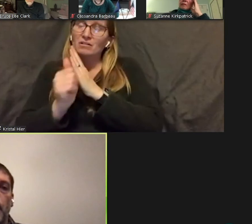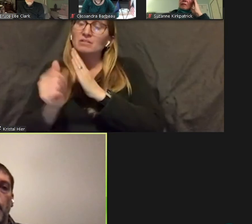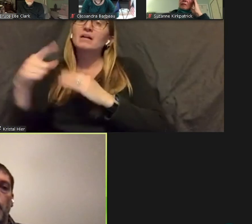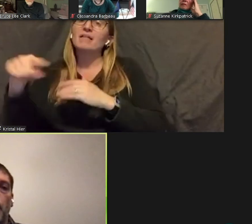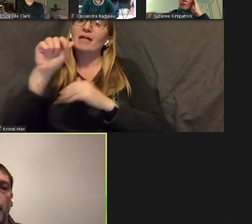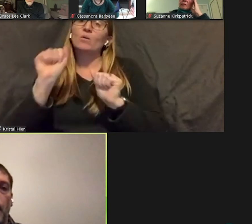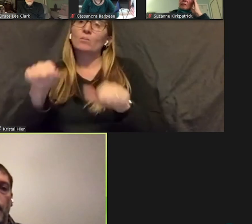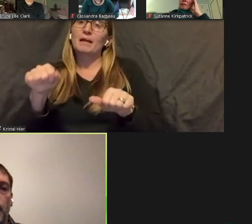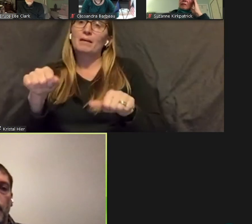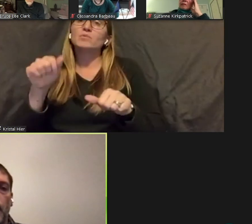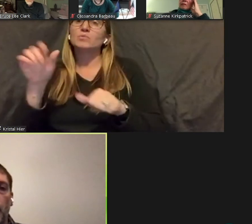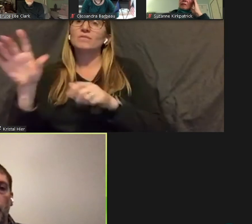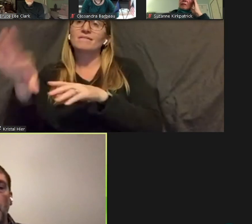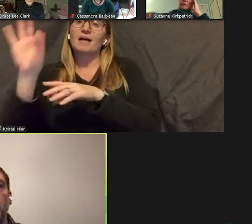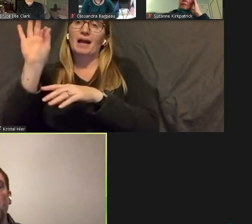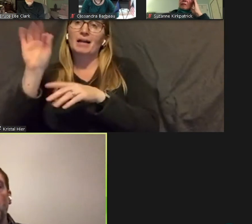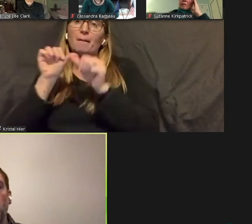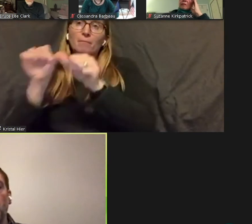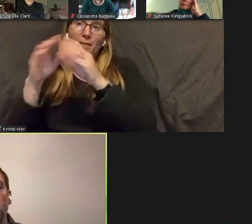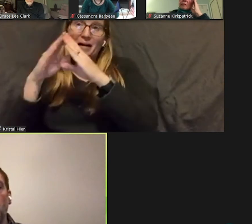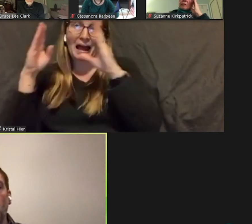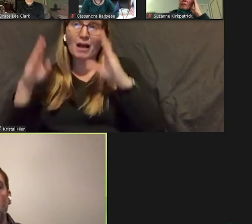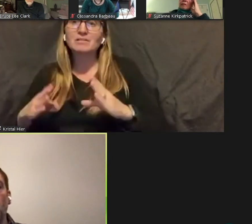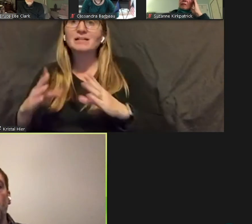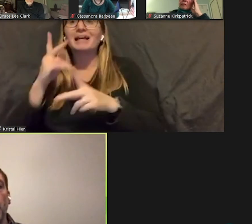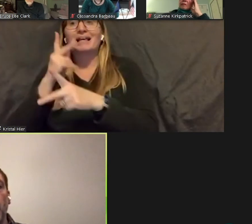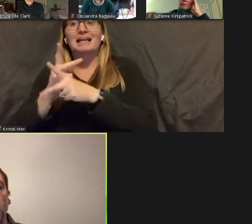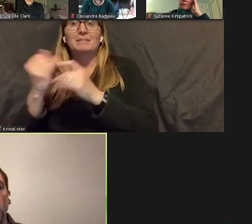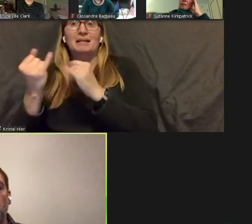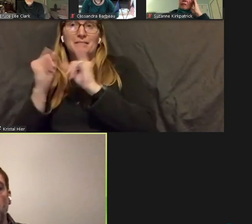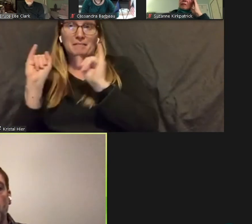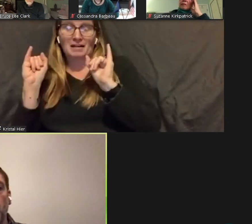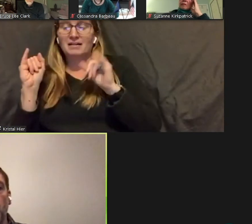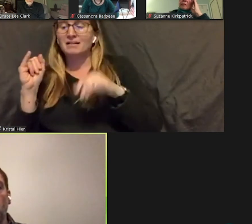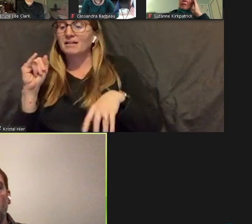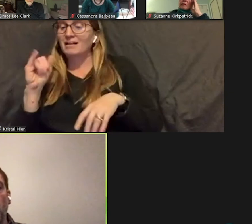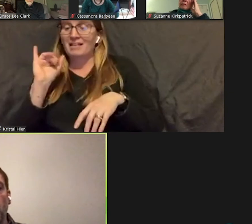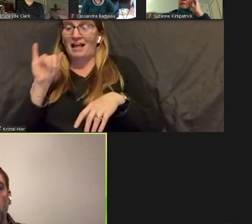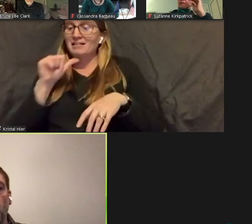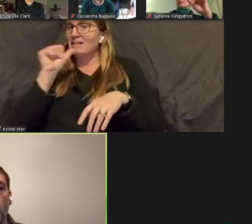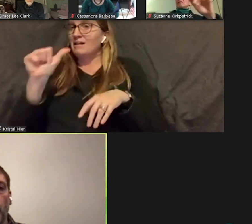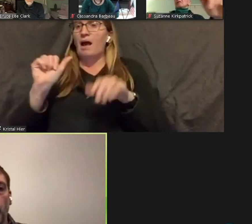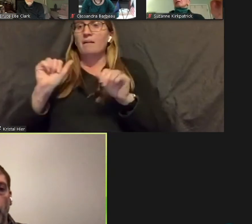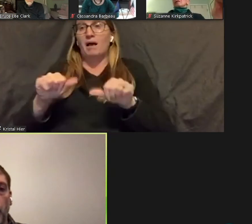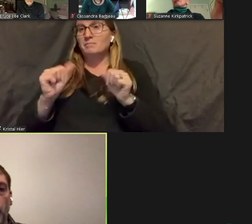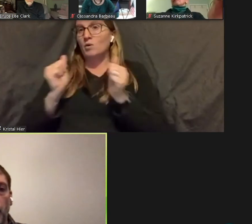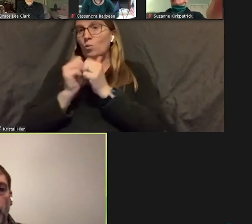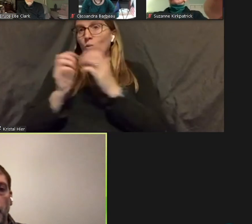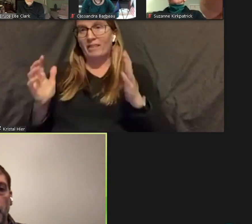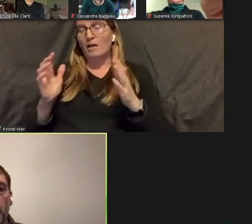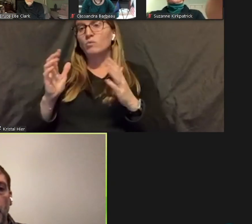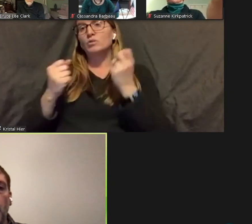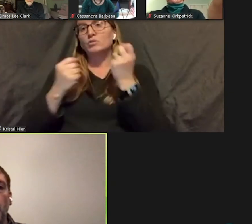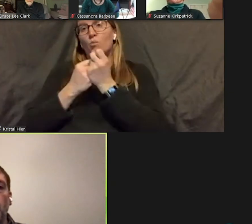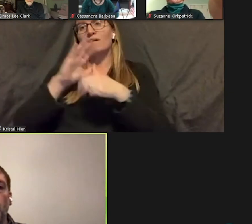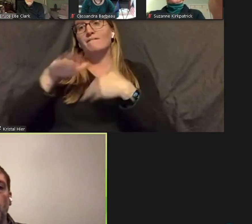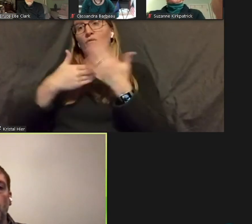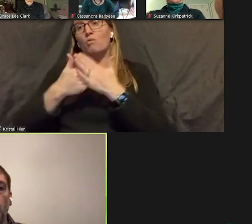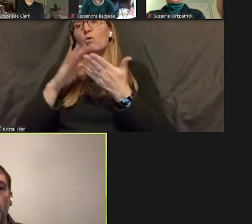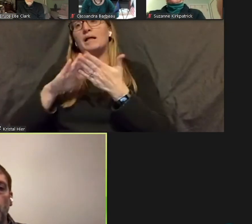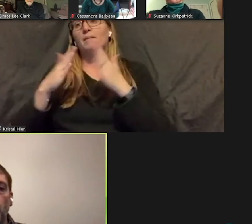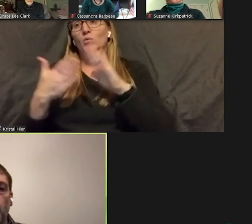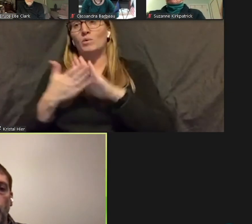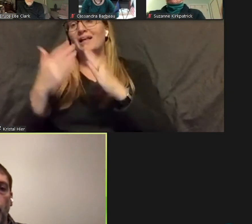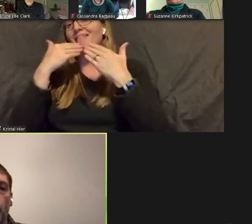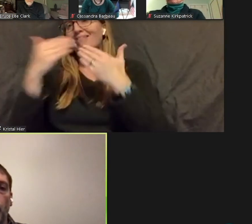necessary to sustain permanent housing and remain independent, all of which would not be possible without the support of our community. Thank you